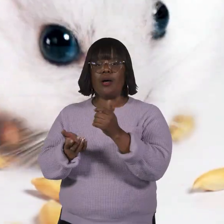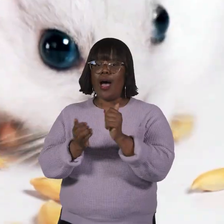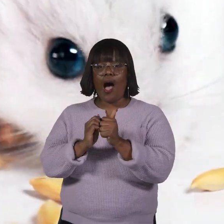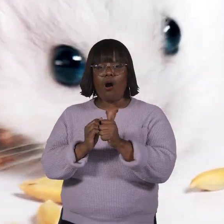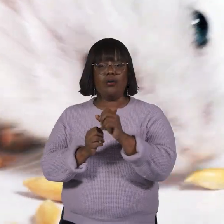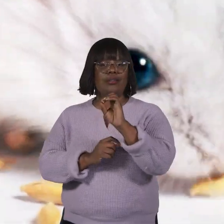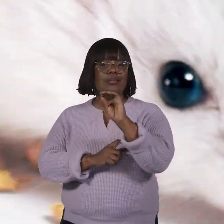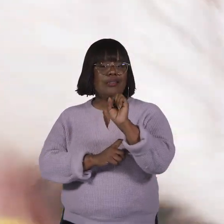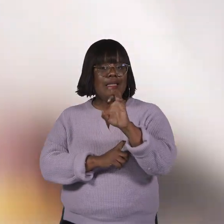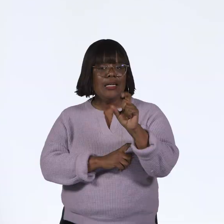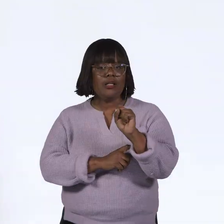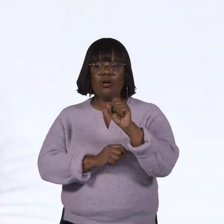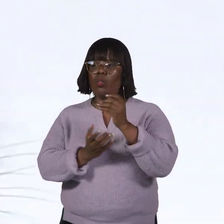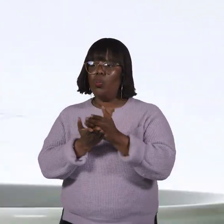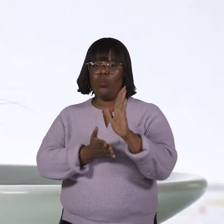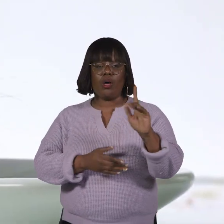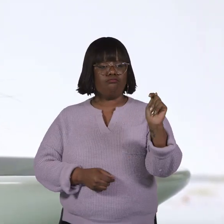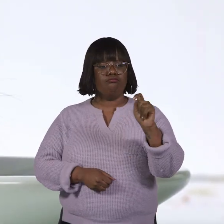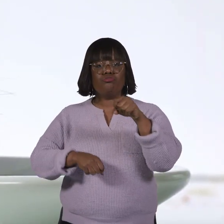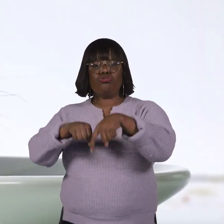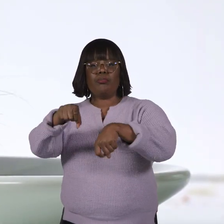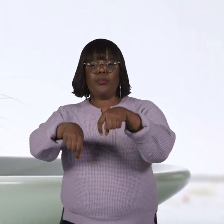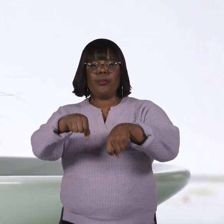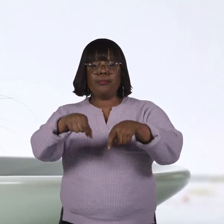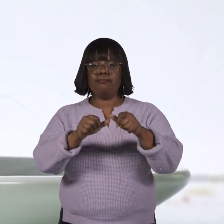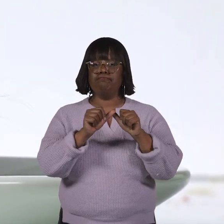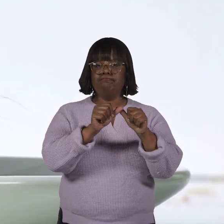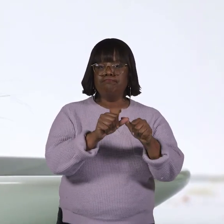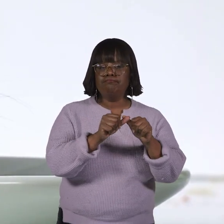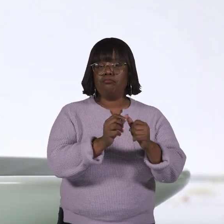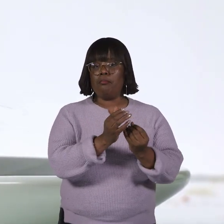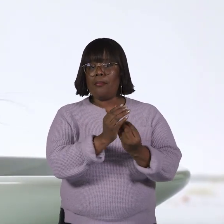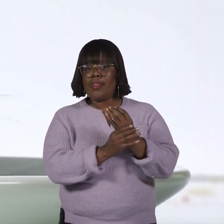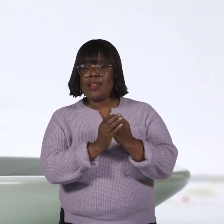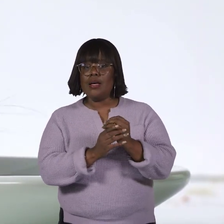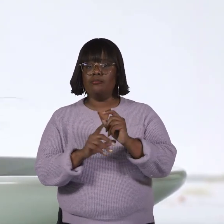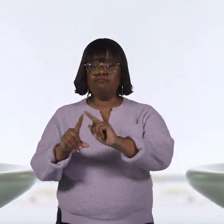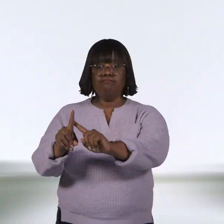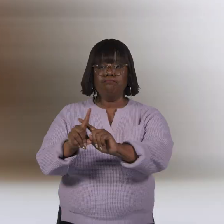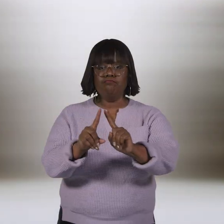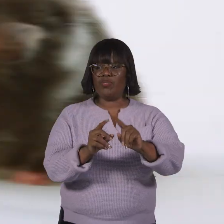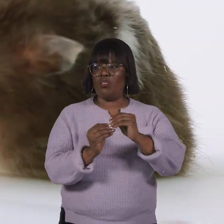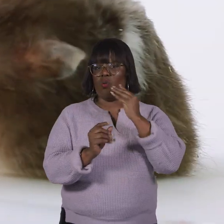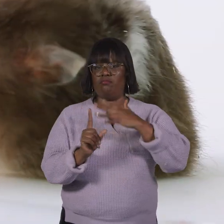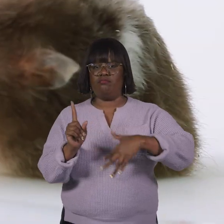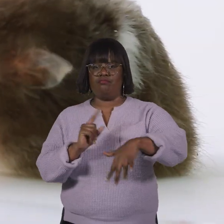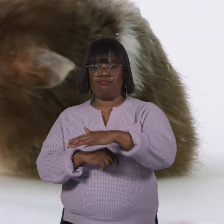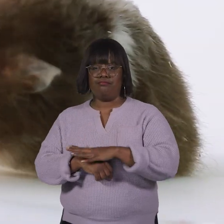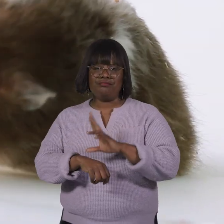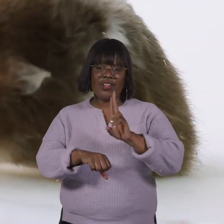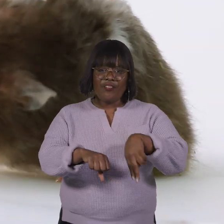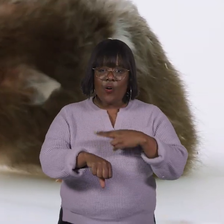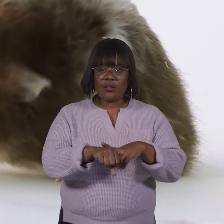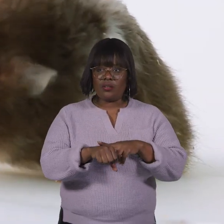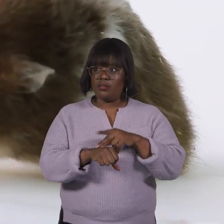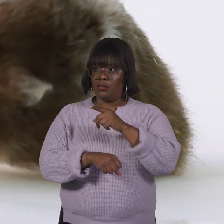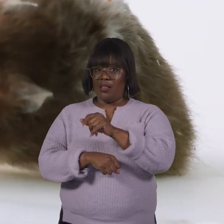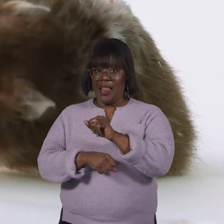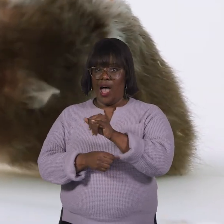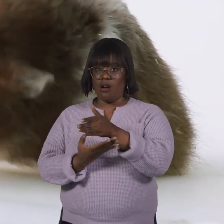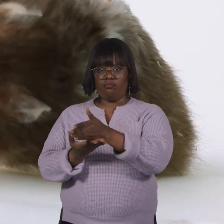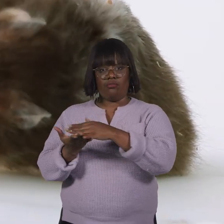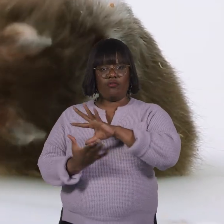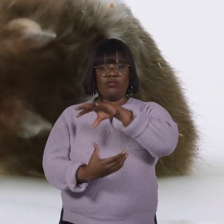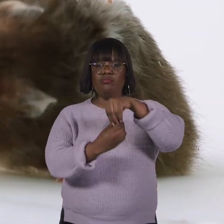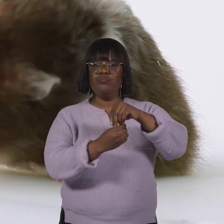seeds throughout their droppings this helps maintain the balance of plant species in their habitats and of course they are